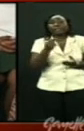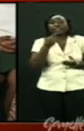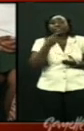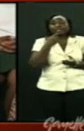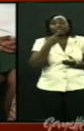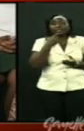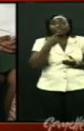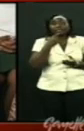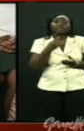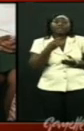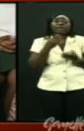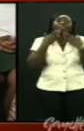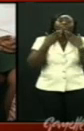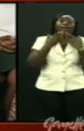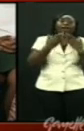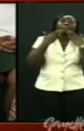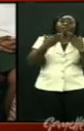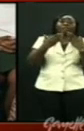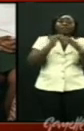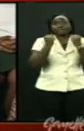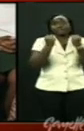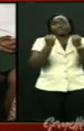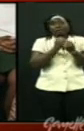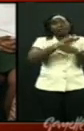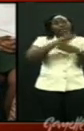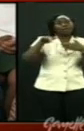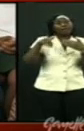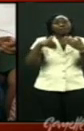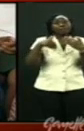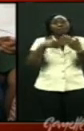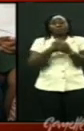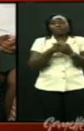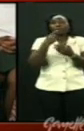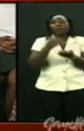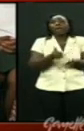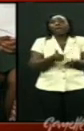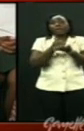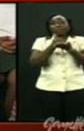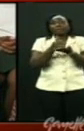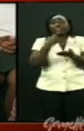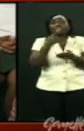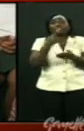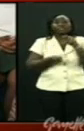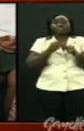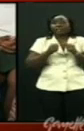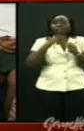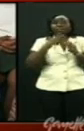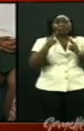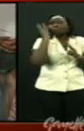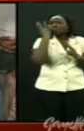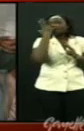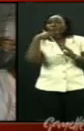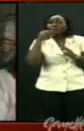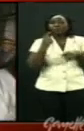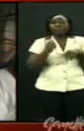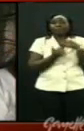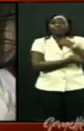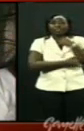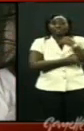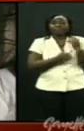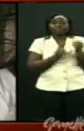staff, Miss Carla, Alana, everybody, and that's all. Trinidad is a very beautiful country. It's actually reading